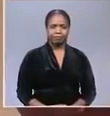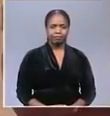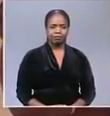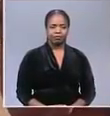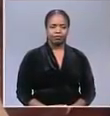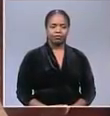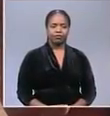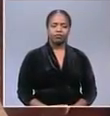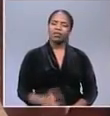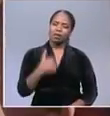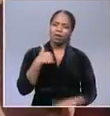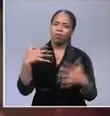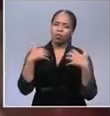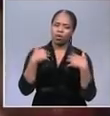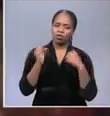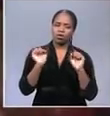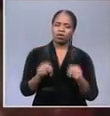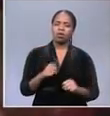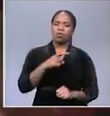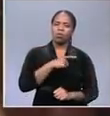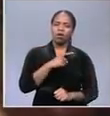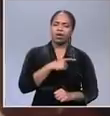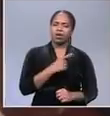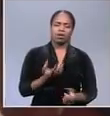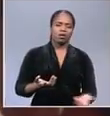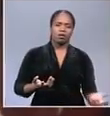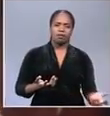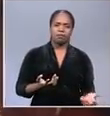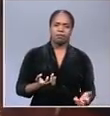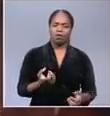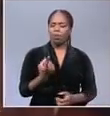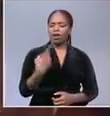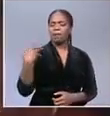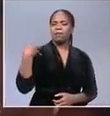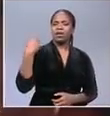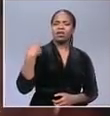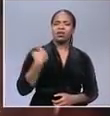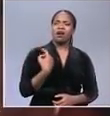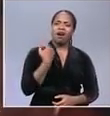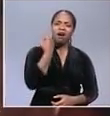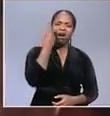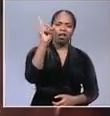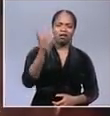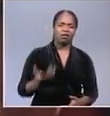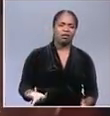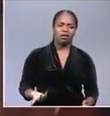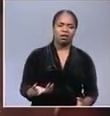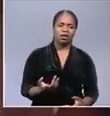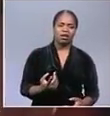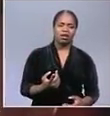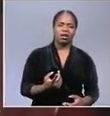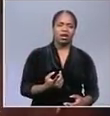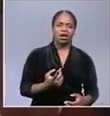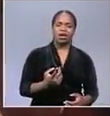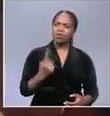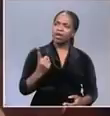It's concerning that now having one minister who's always going to the media as